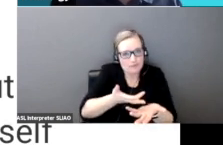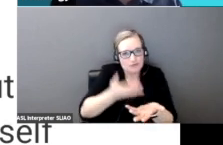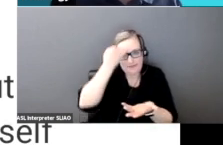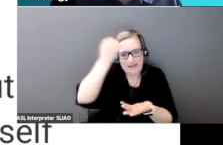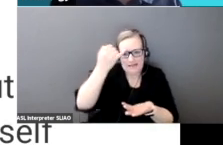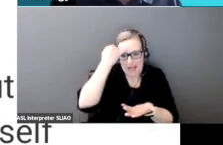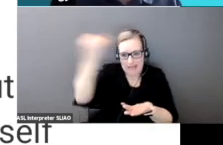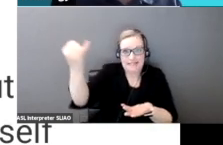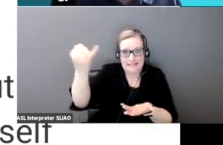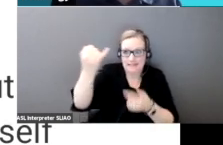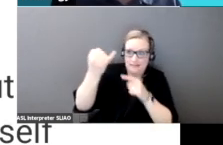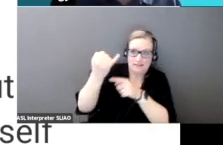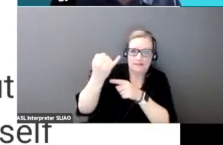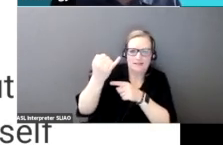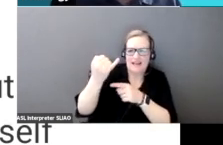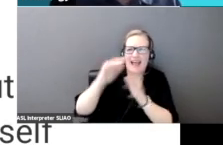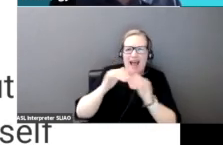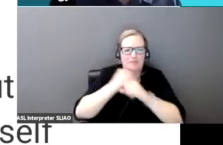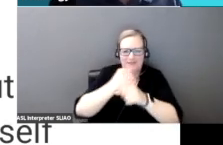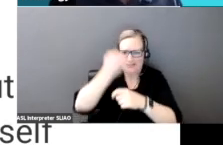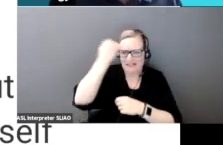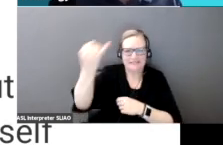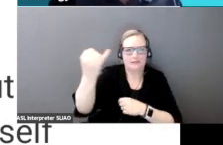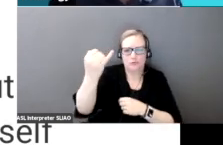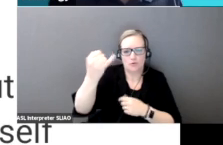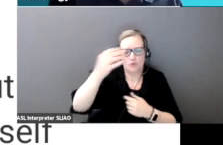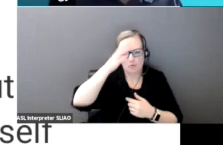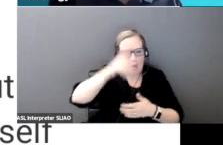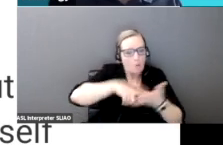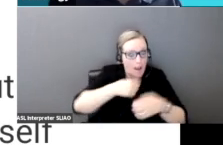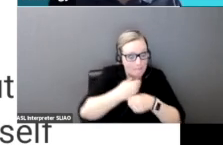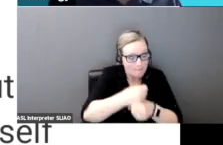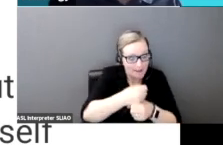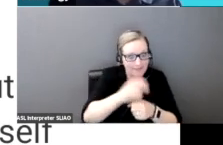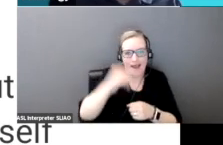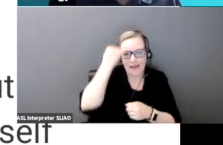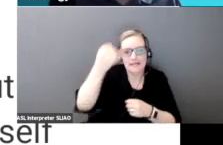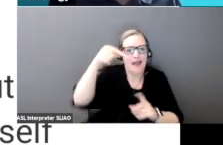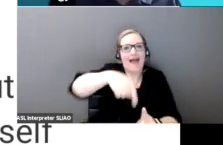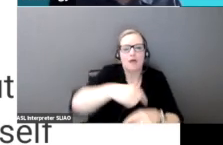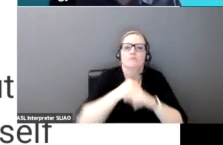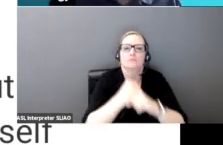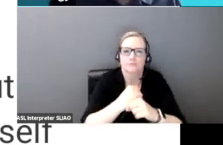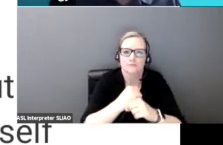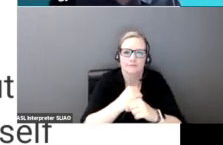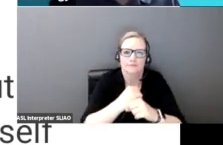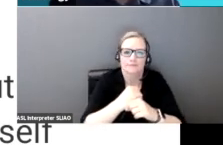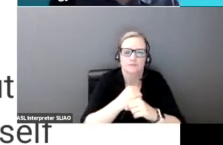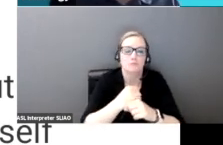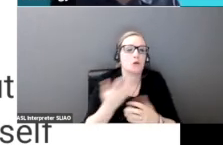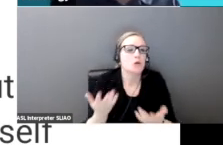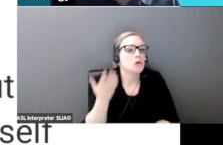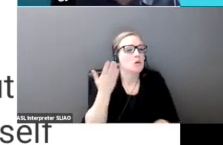idea itself may be difficult to protect. So you could consider marking and protecting it as a trade secret if